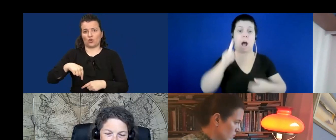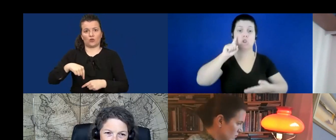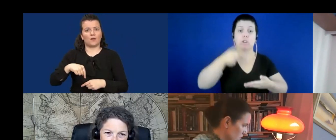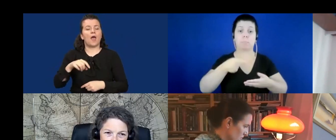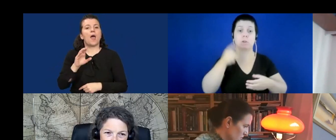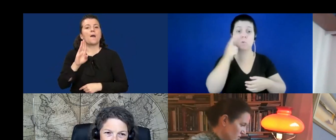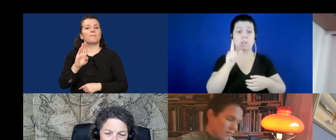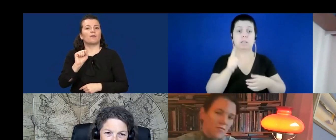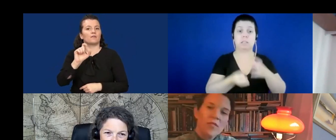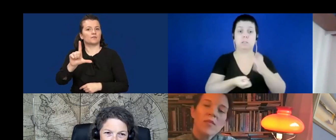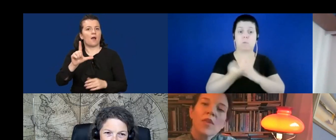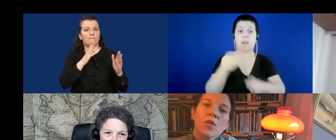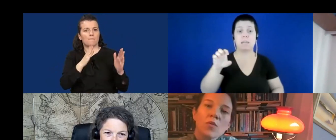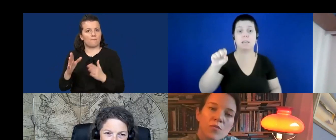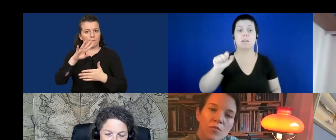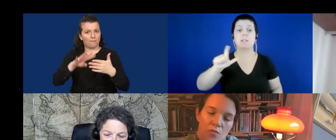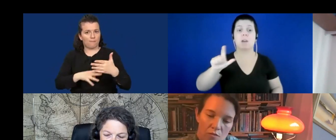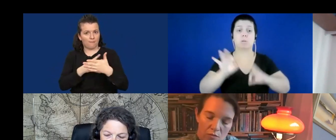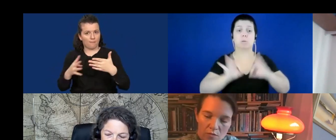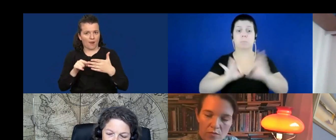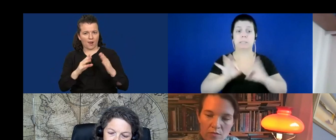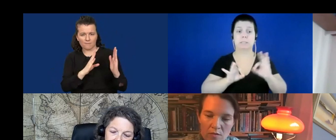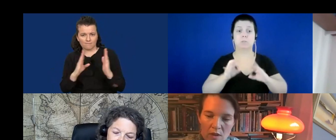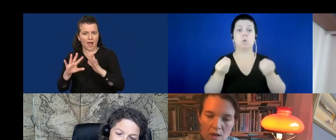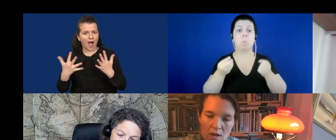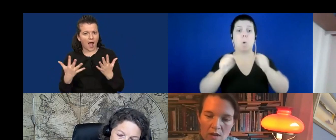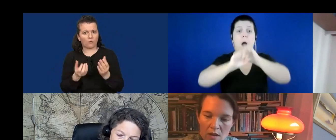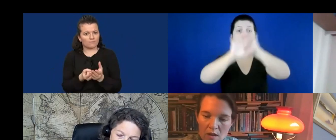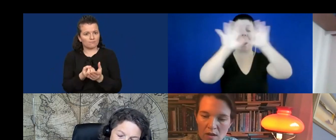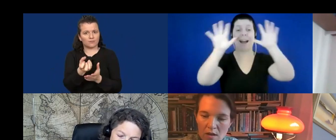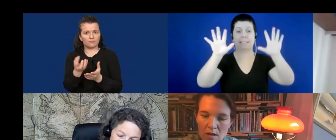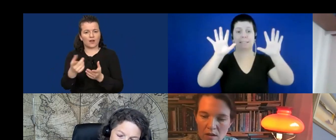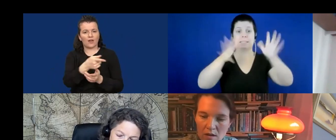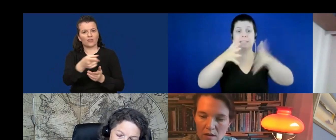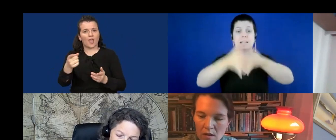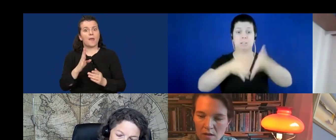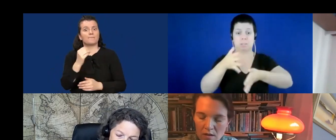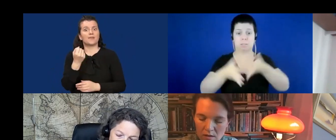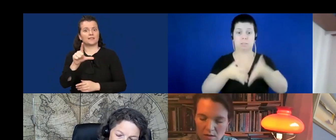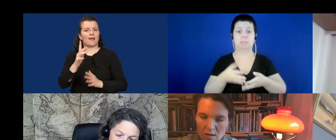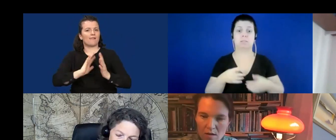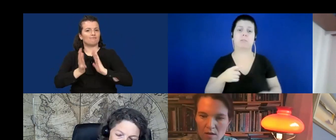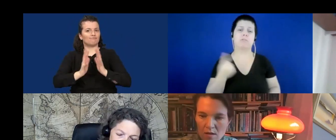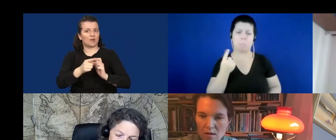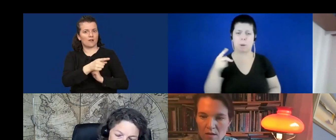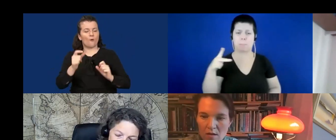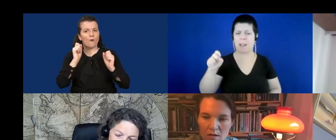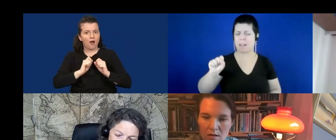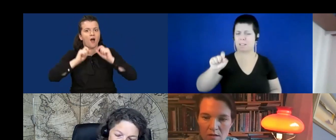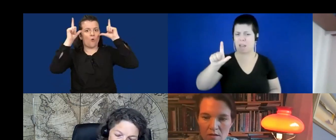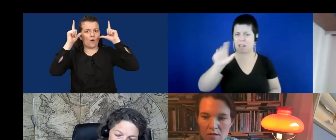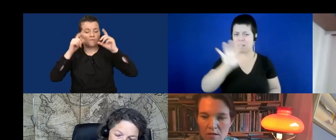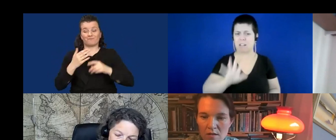how they will promote and raise awareness of the language. The first BSL national plan was published in